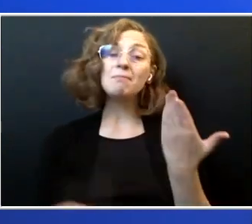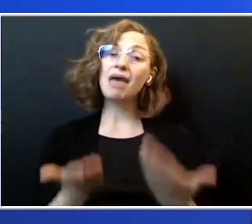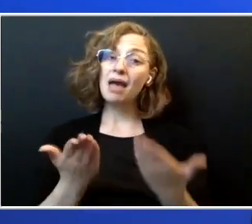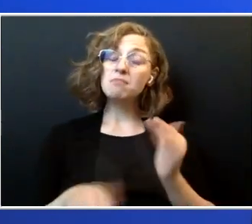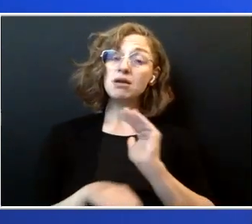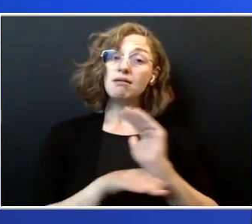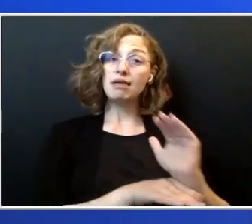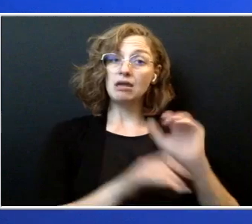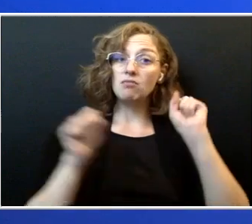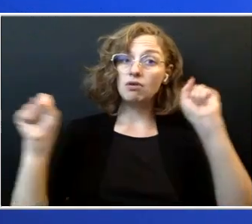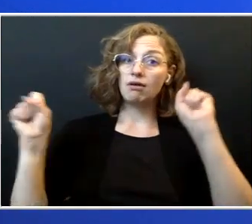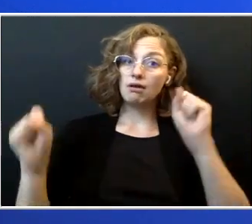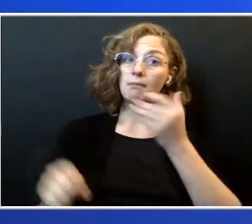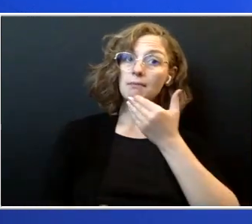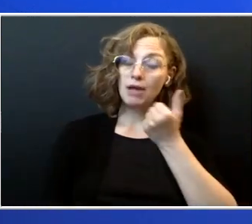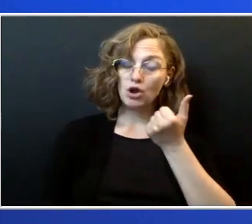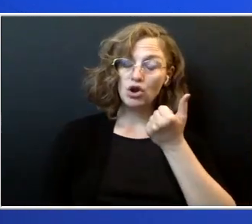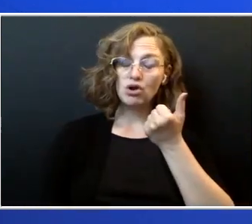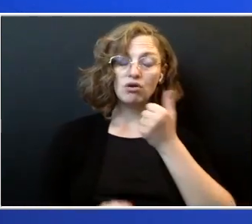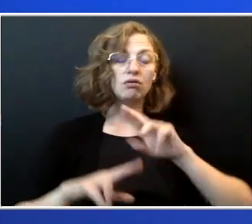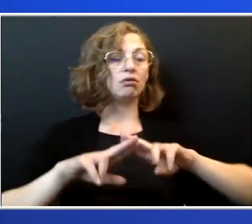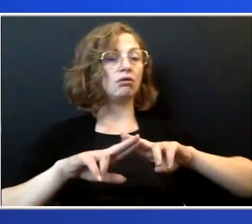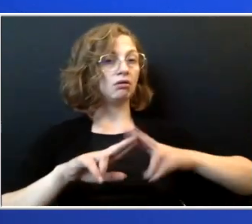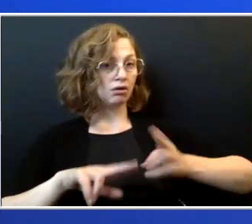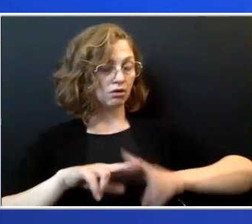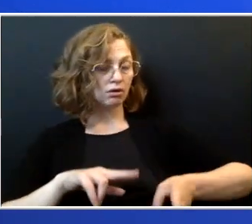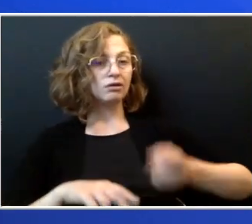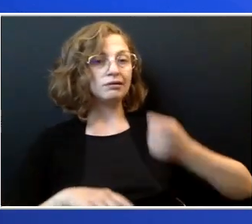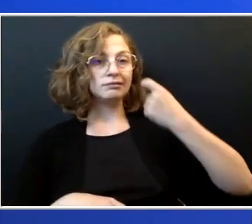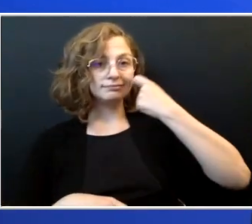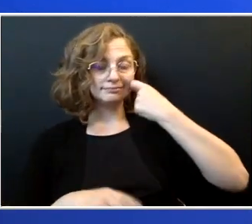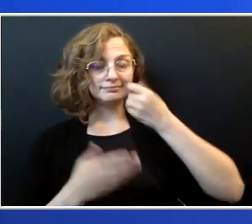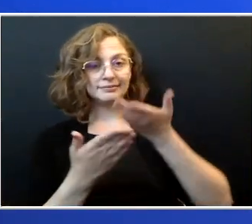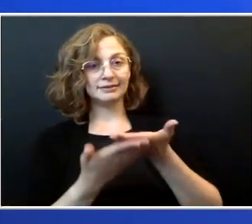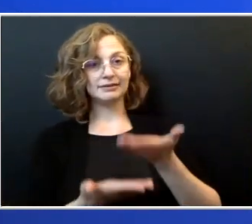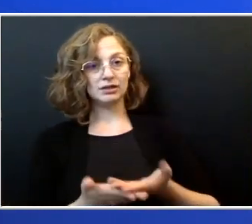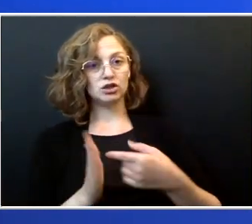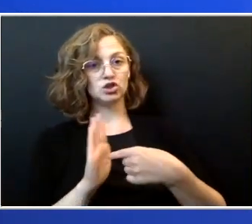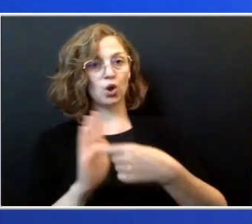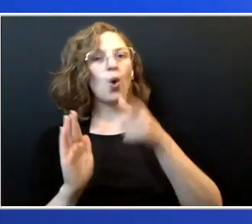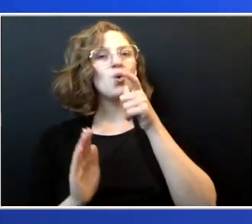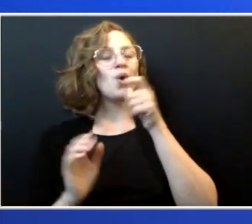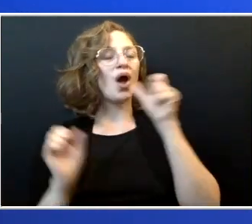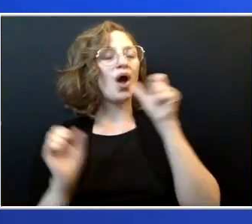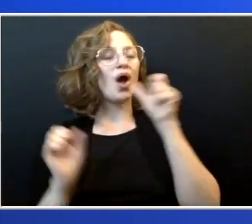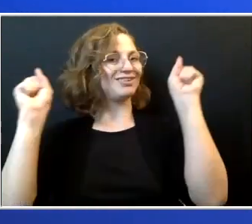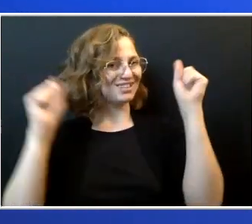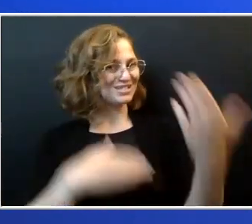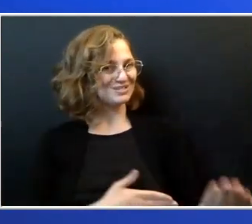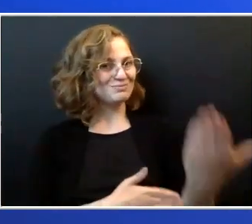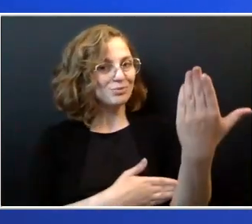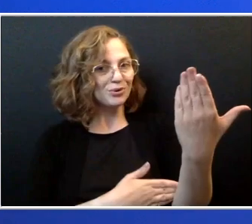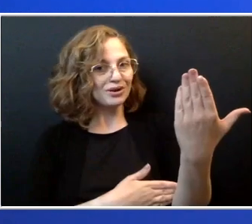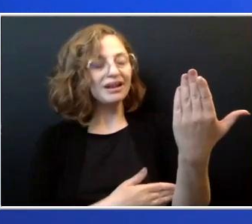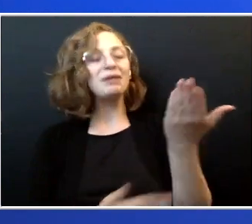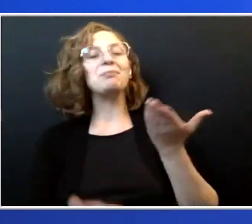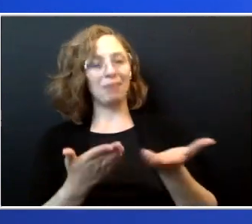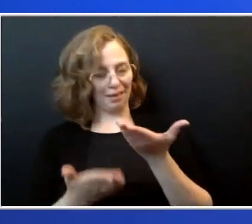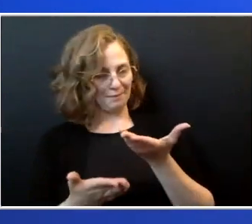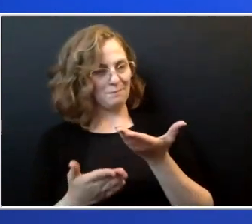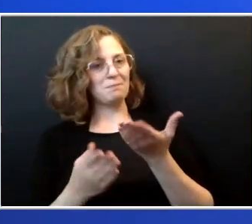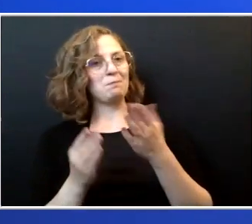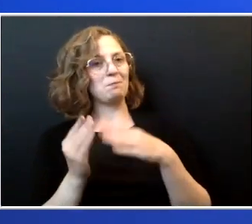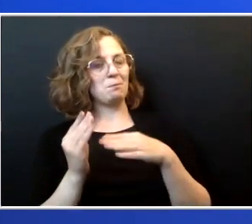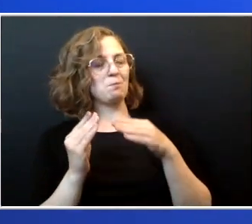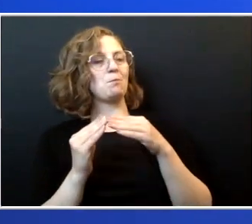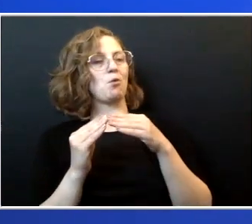for weight loss, there's been some new data that comes out that shows that people that exercise in the morning may see better effects or support